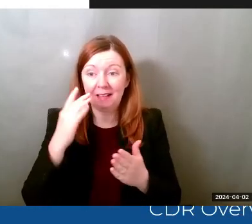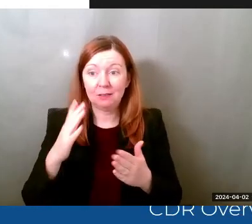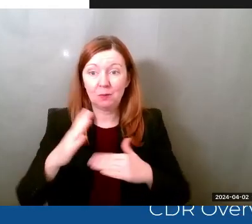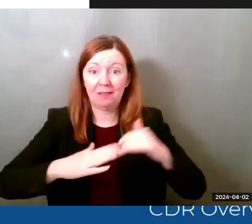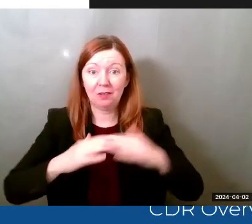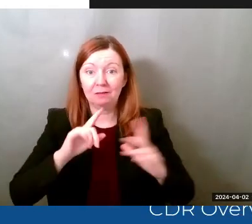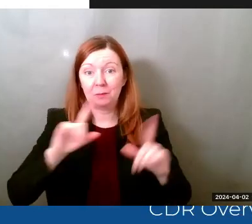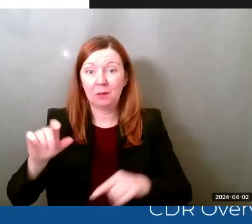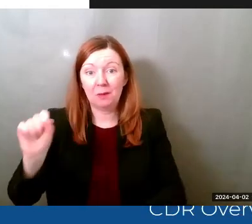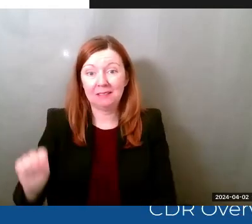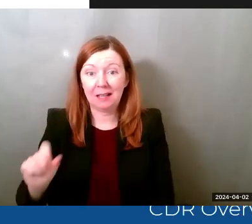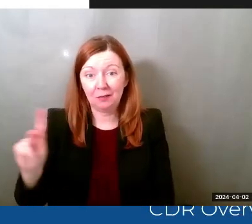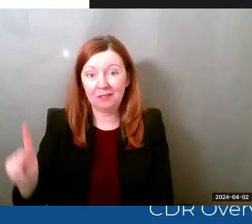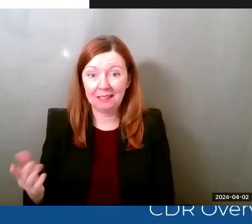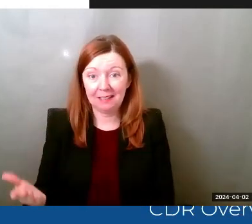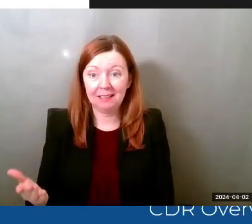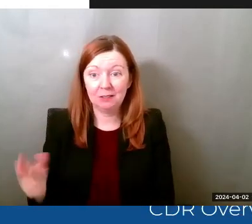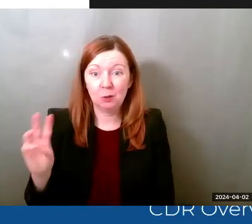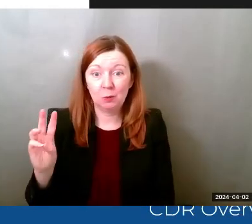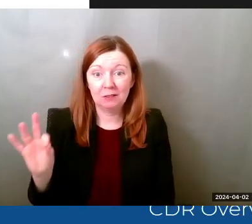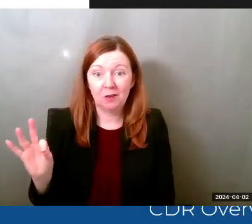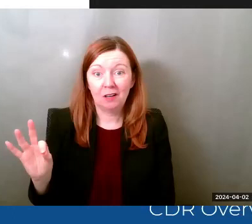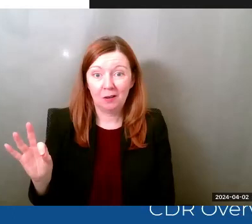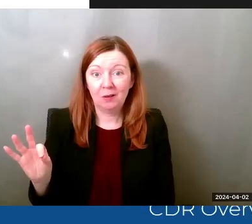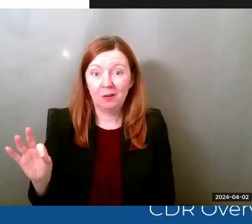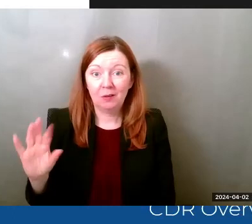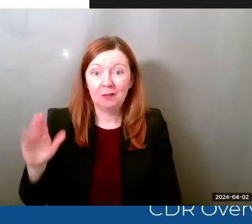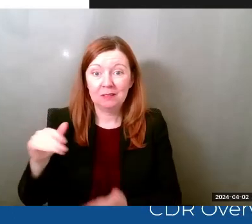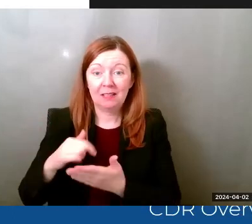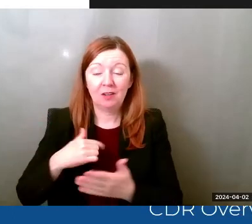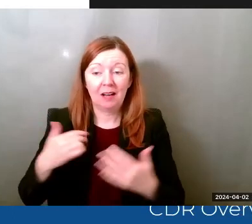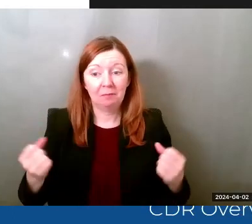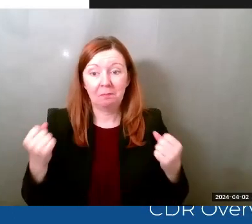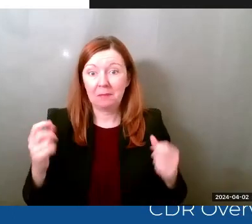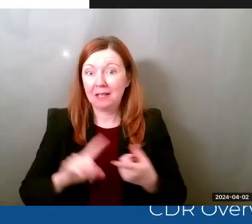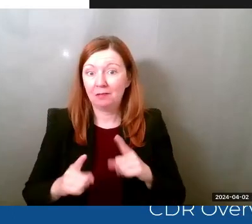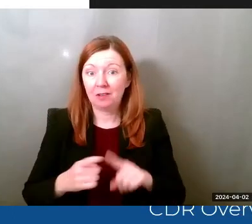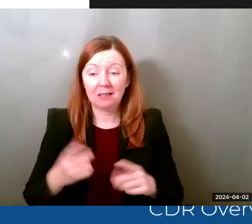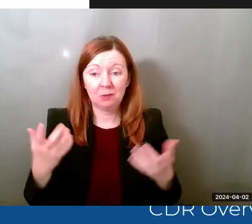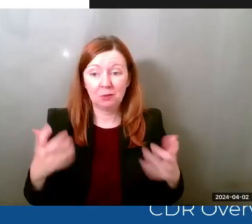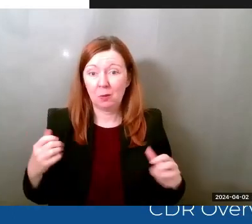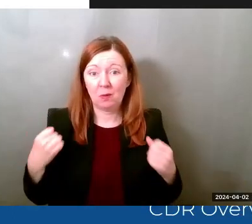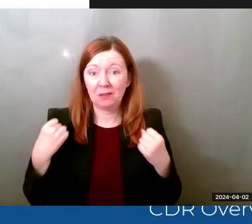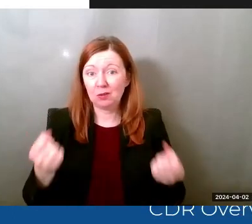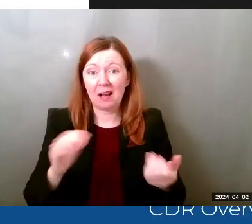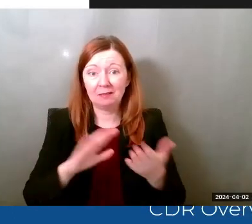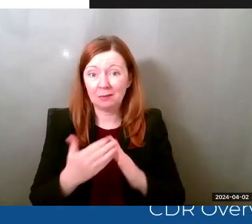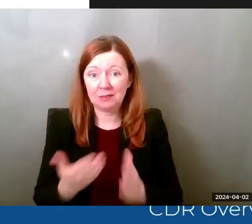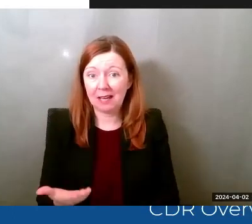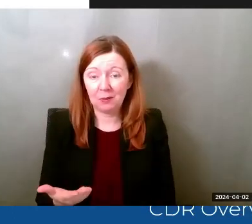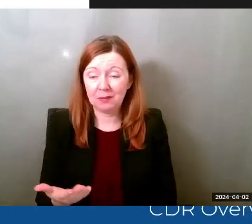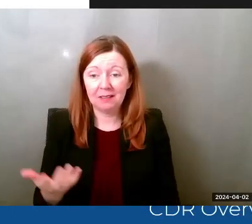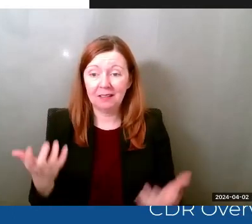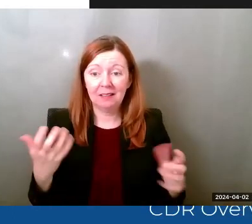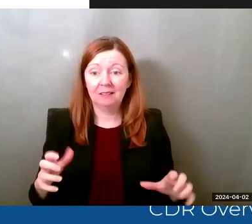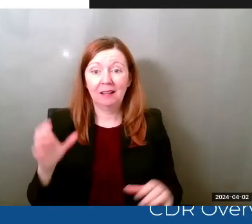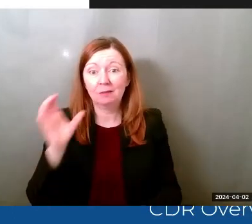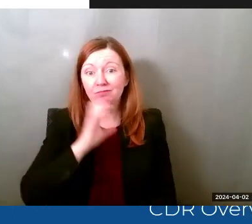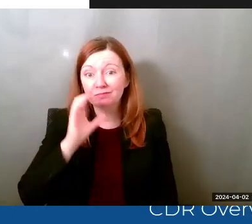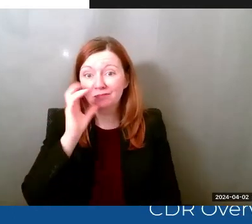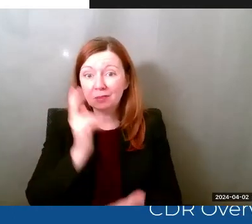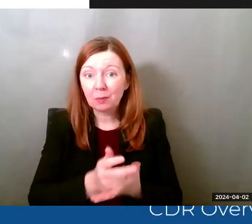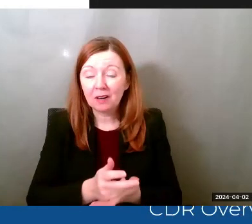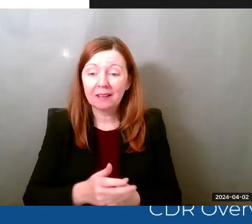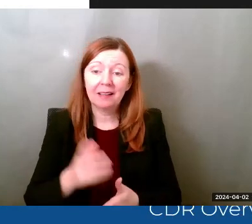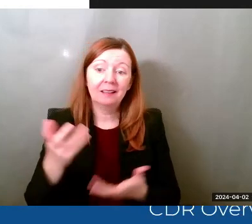comfortable going down south to the Wells Fargo Center. I know I have a lot of friends who don't want to drive downtown. They don't want to search for parking